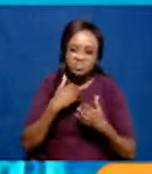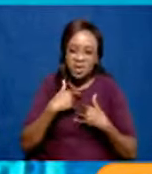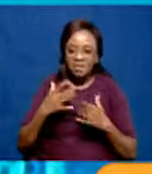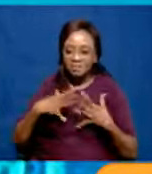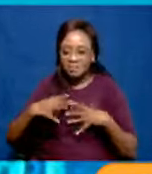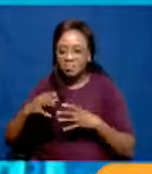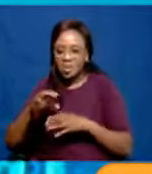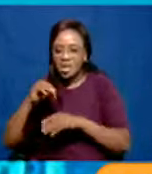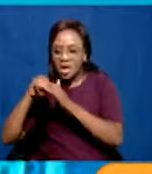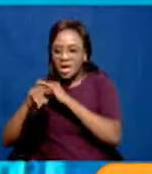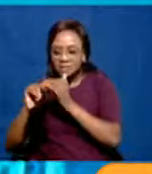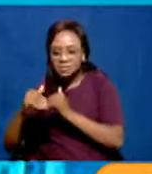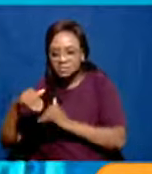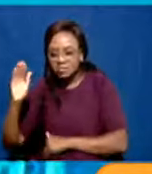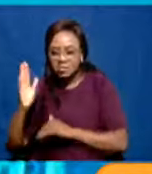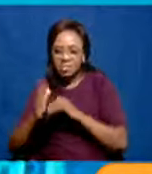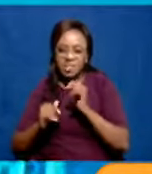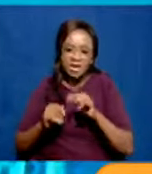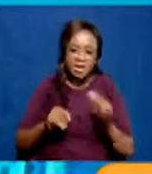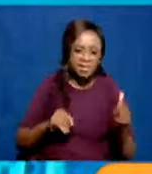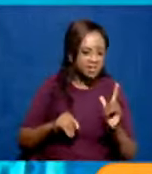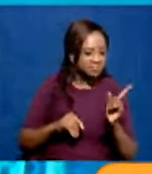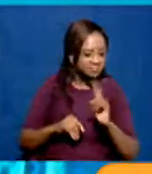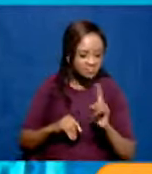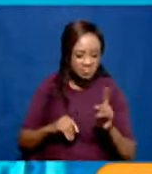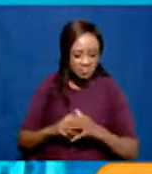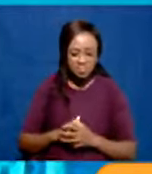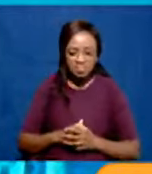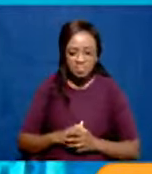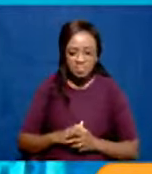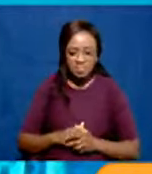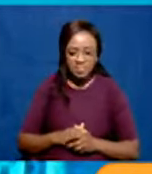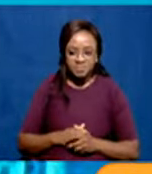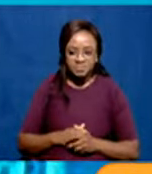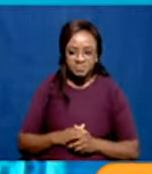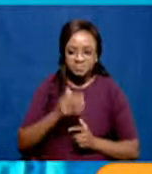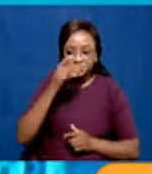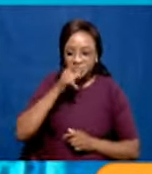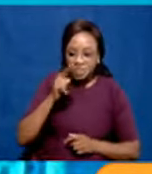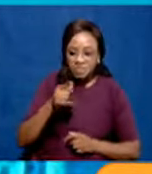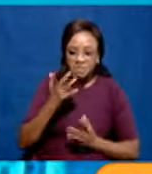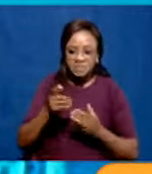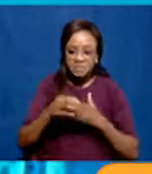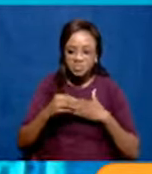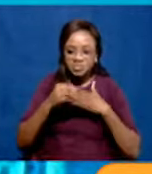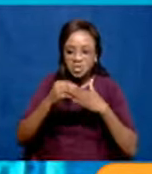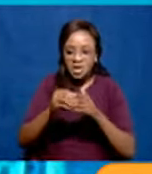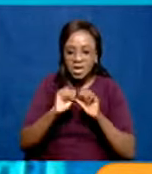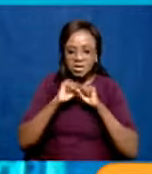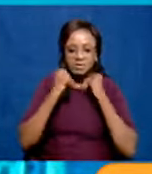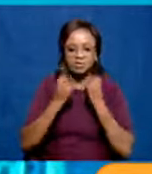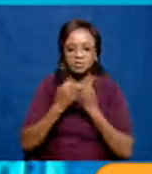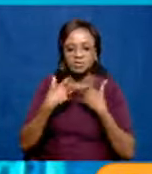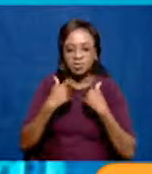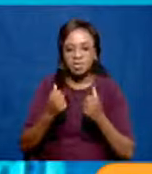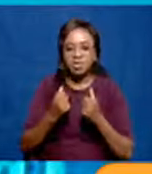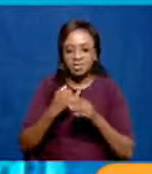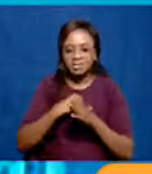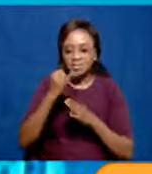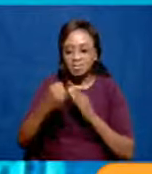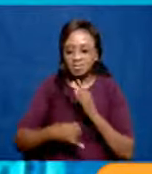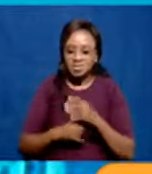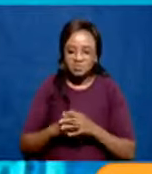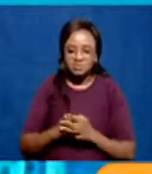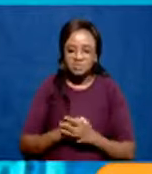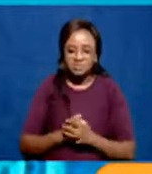others in this particular scheme. Egalitarian principles is what guides social health insurance. So one thing I know is we have increased the entire